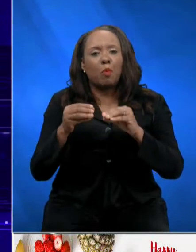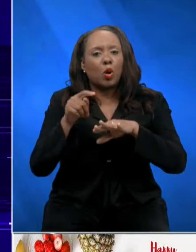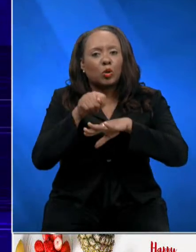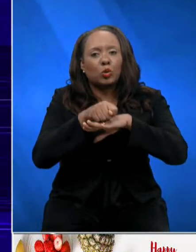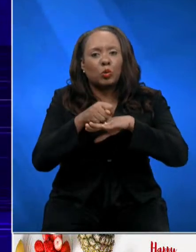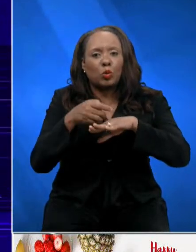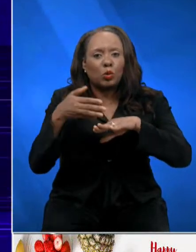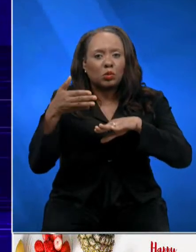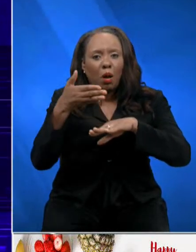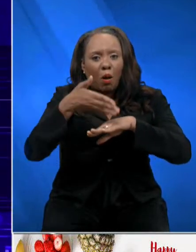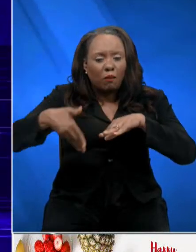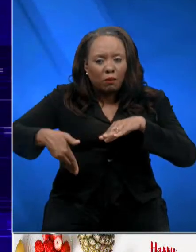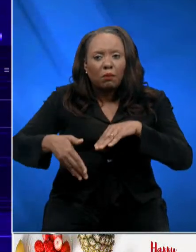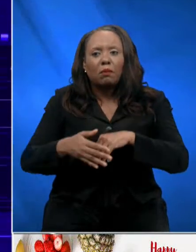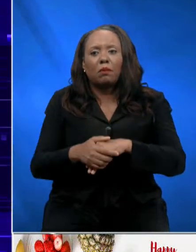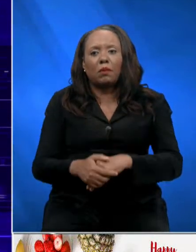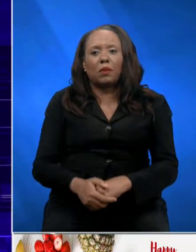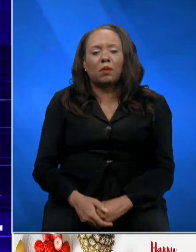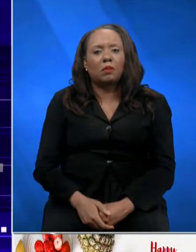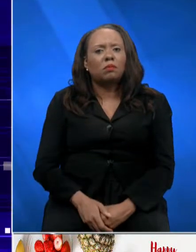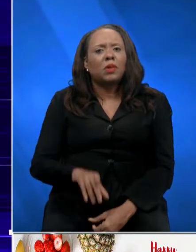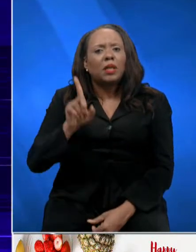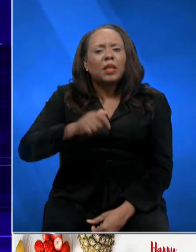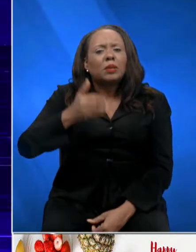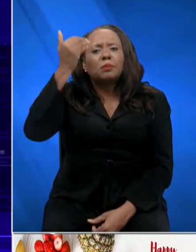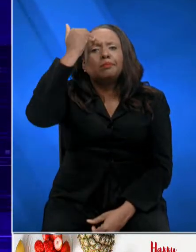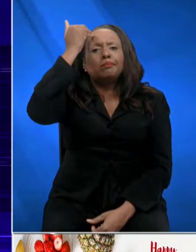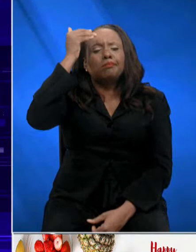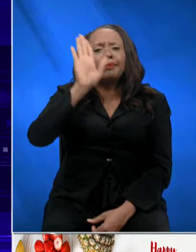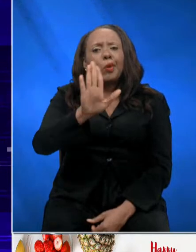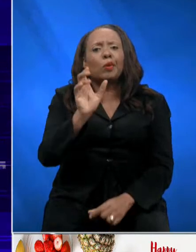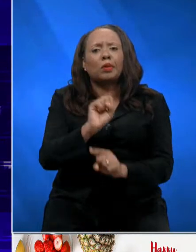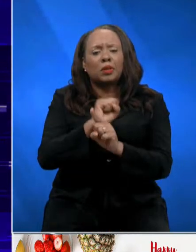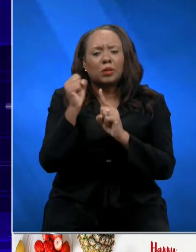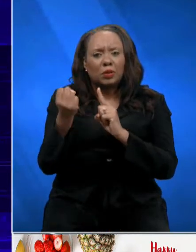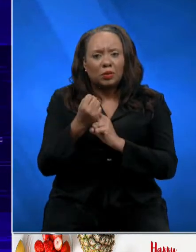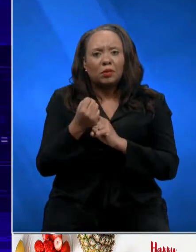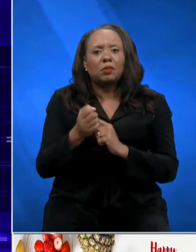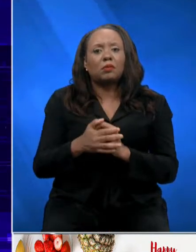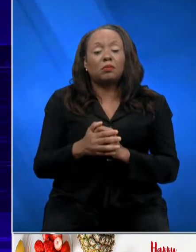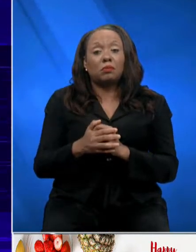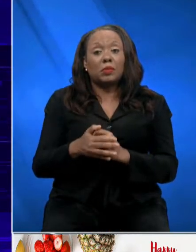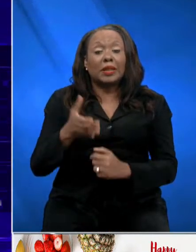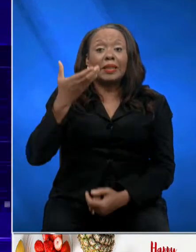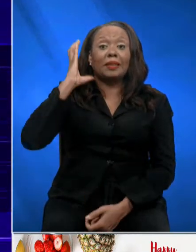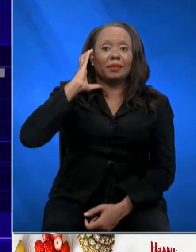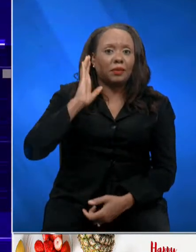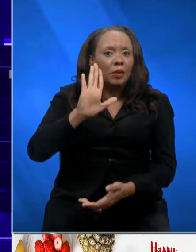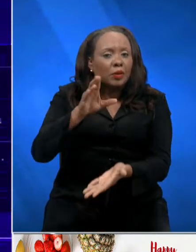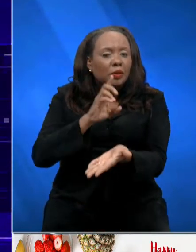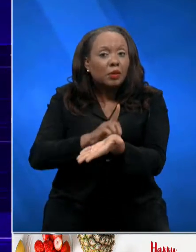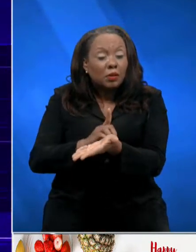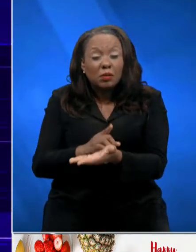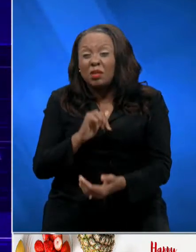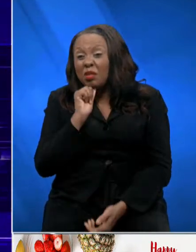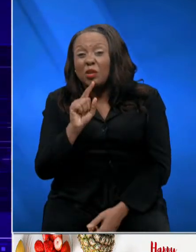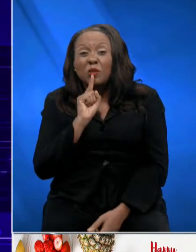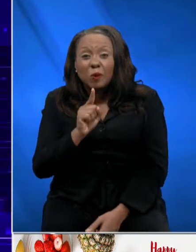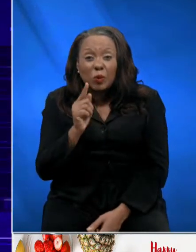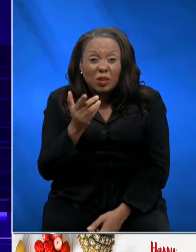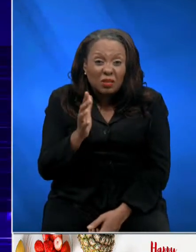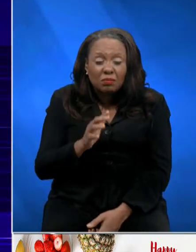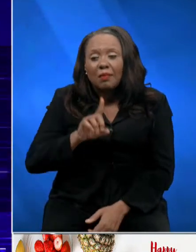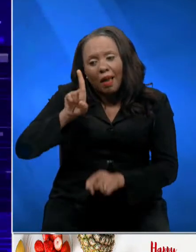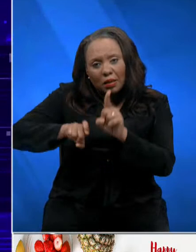so I'm just trying to tell you, just be aware of the situation. Follow the doctor's guidelines. If you're not sure, as you said, ask